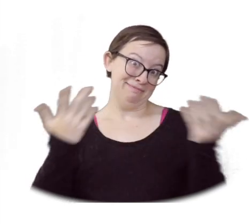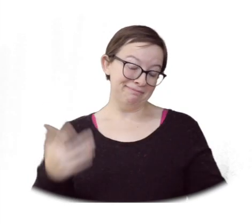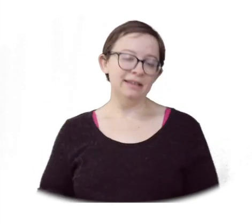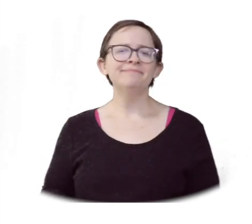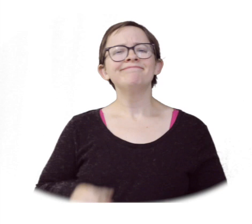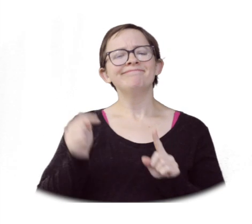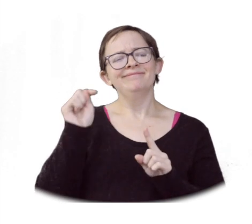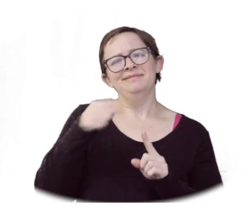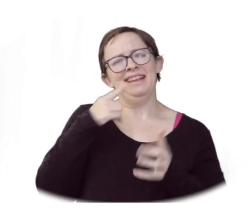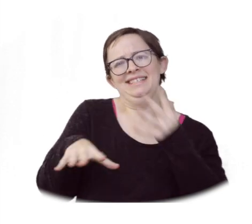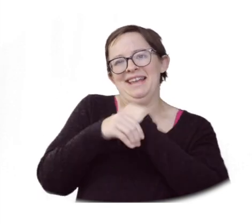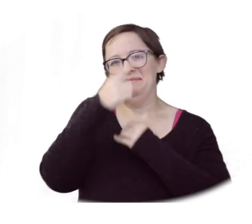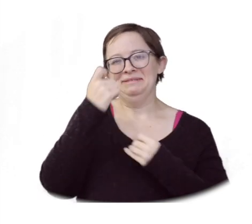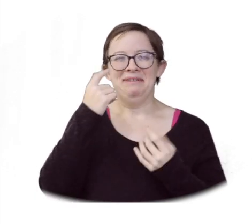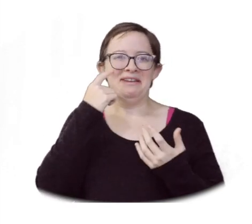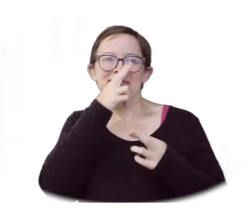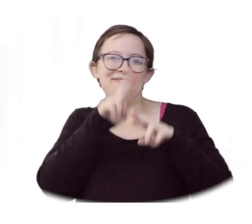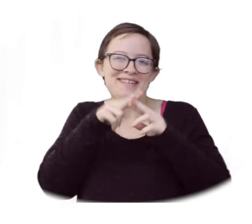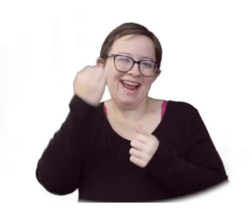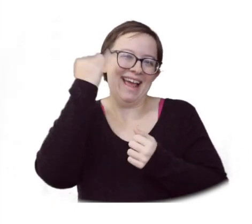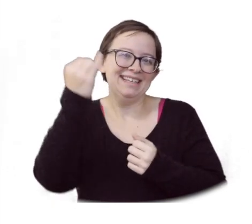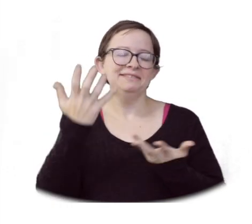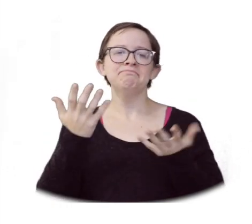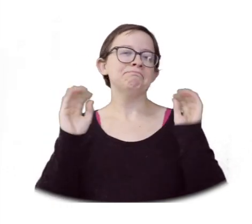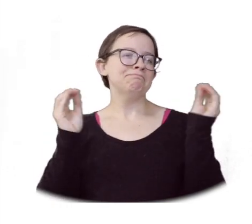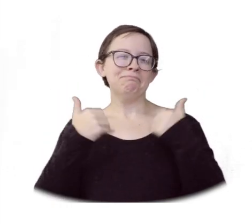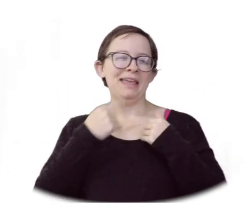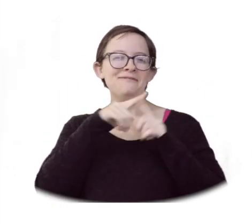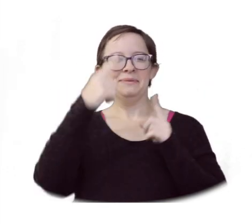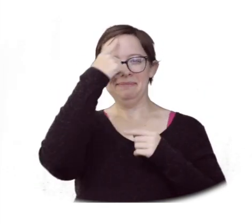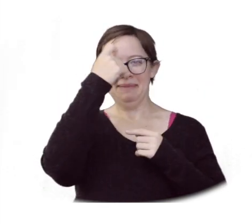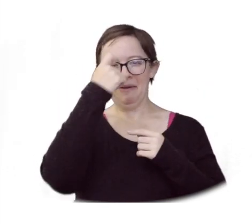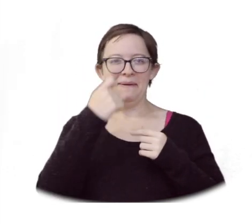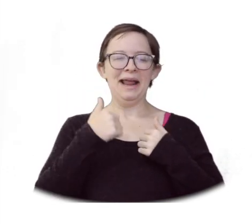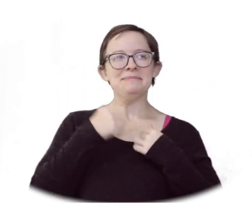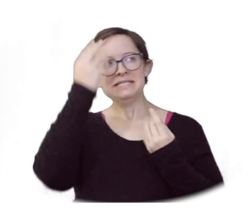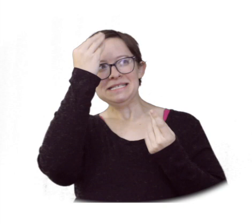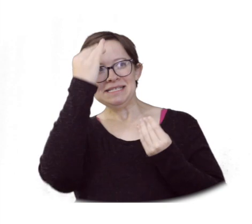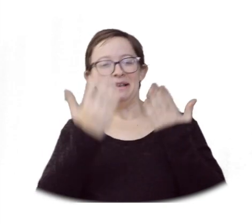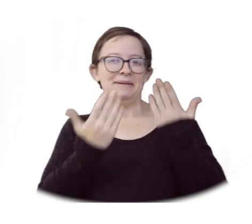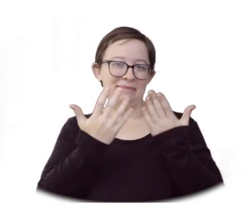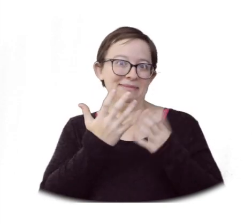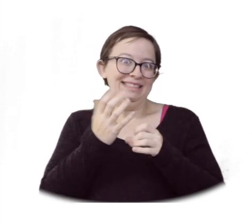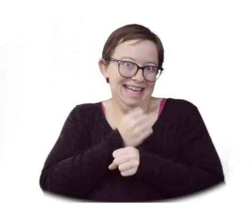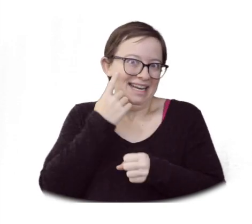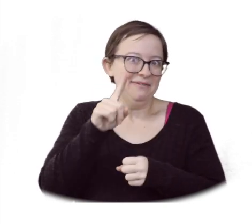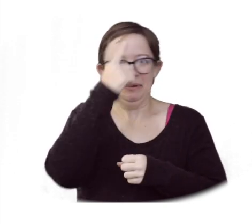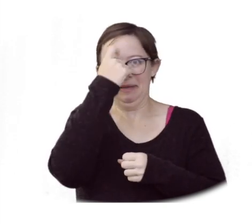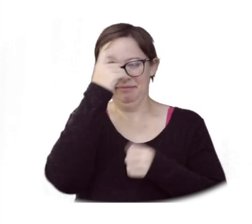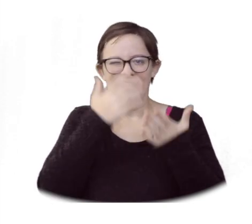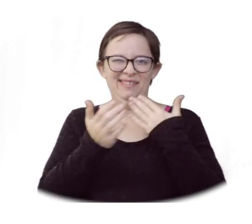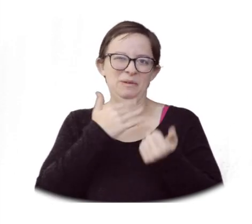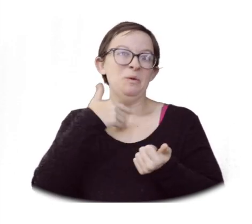a plus. This one I just added because I thought it was a fun idea, and we didn't have it for Miko, and I kind of am thinking about maybe getting